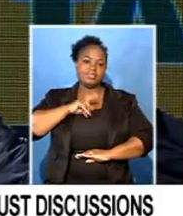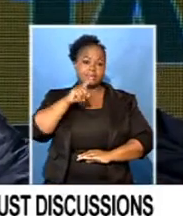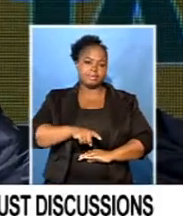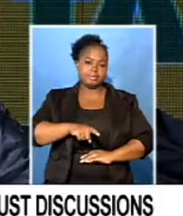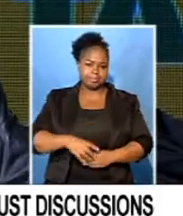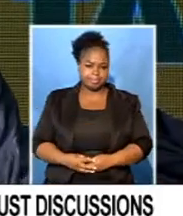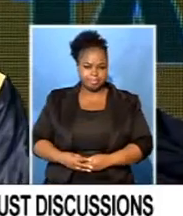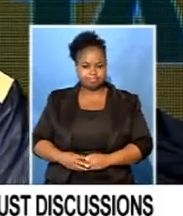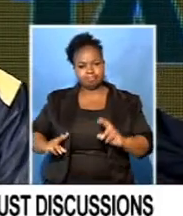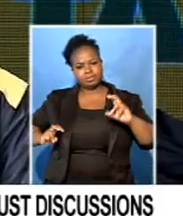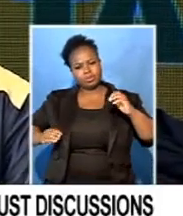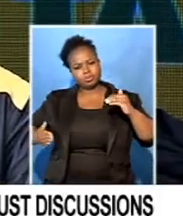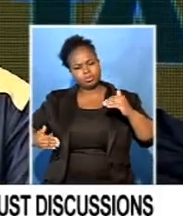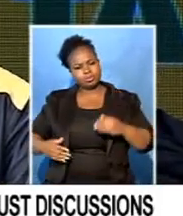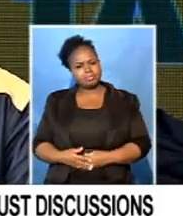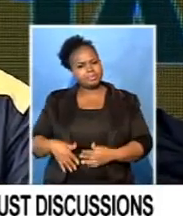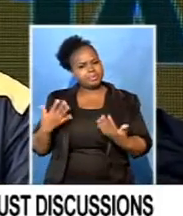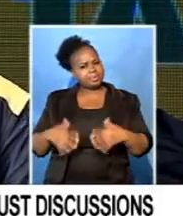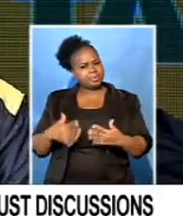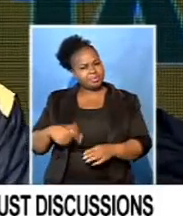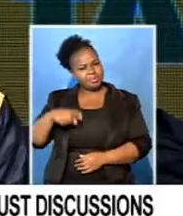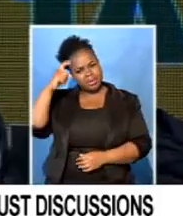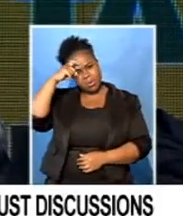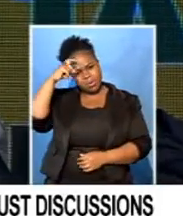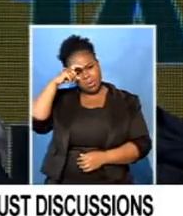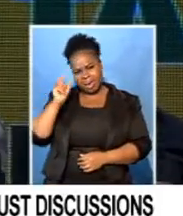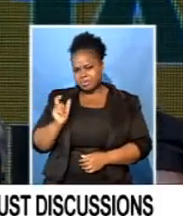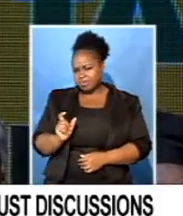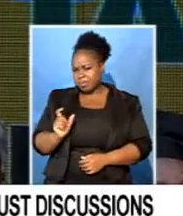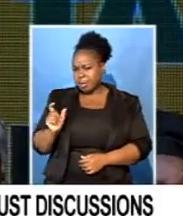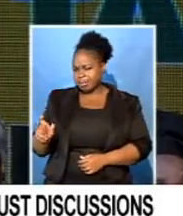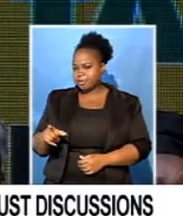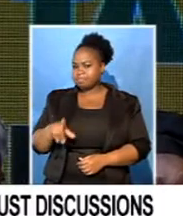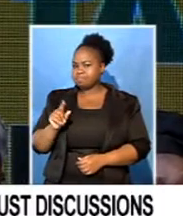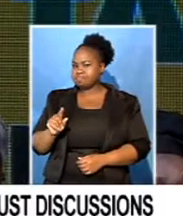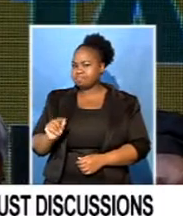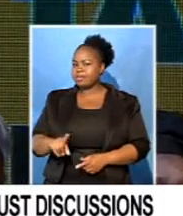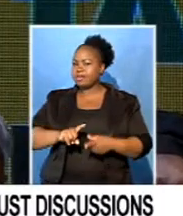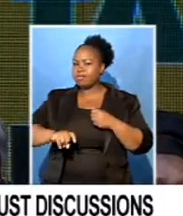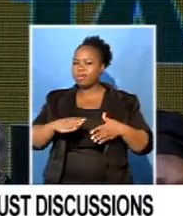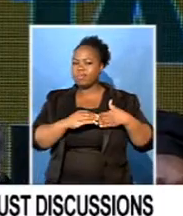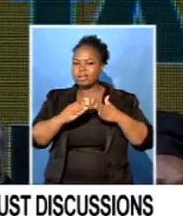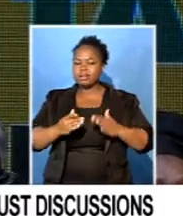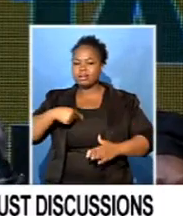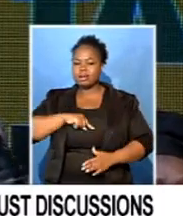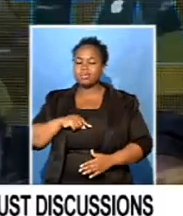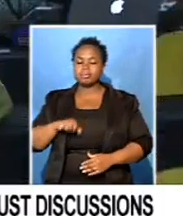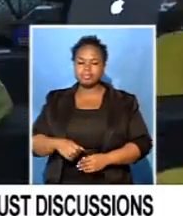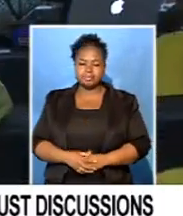Close quote. What wise words came from our leader.